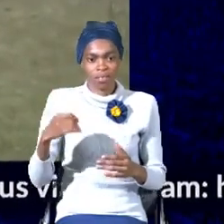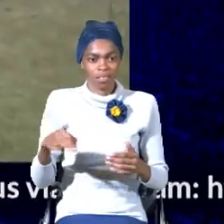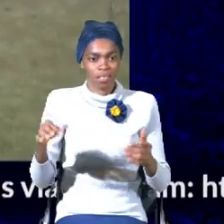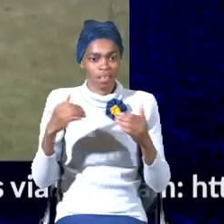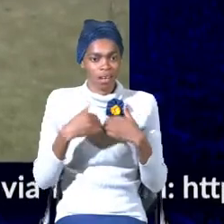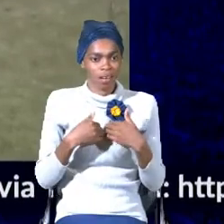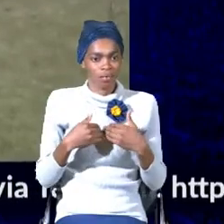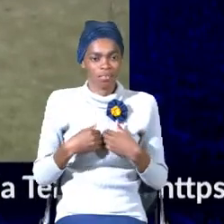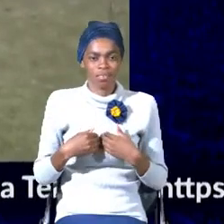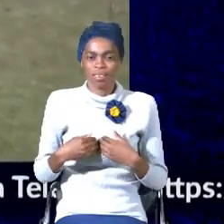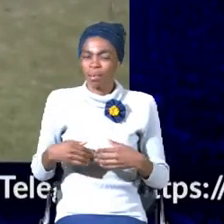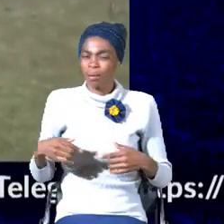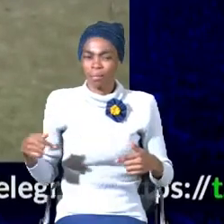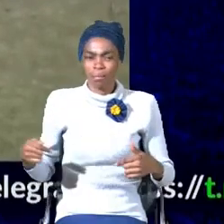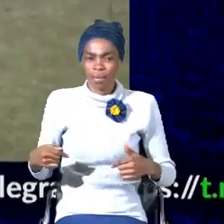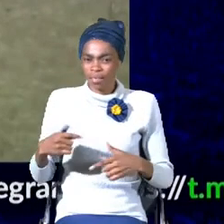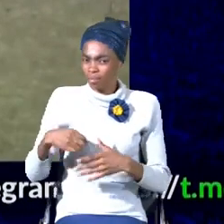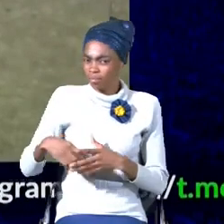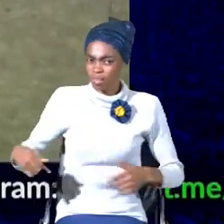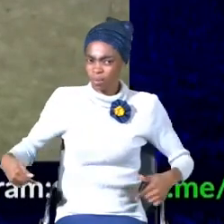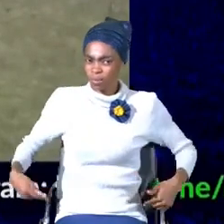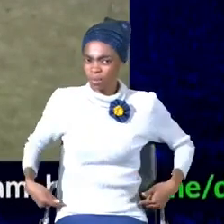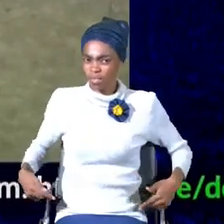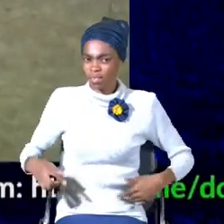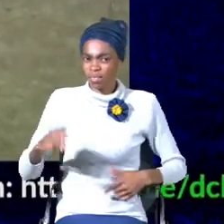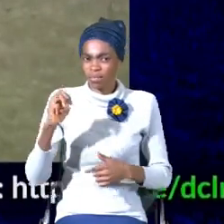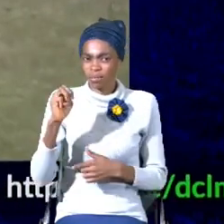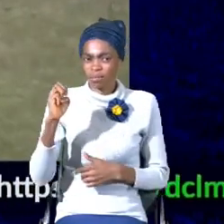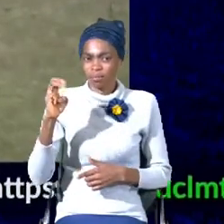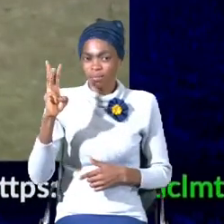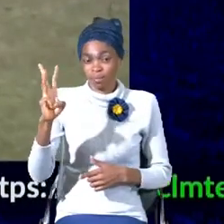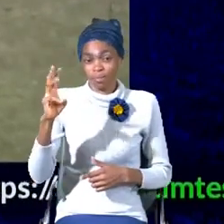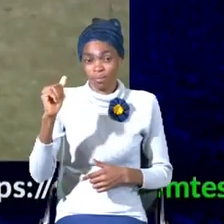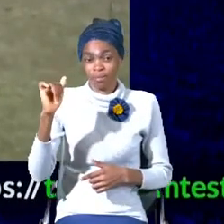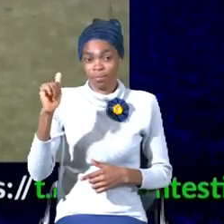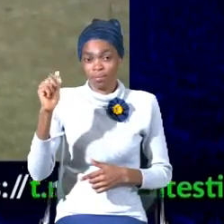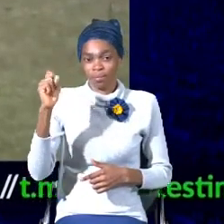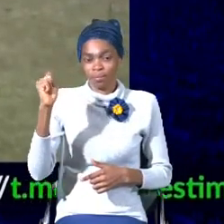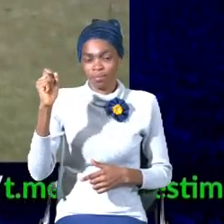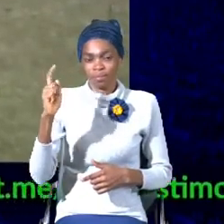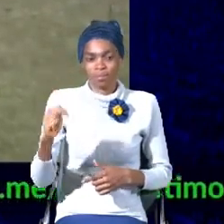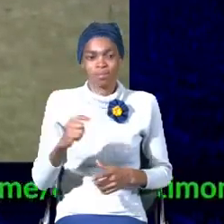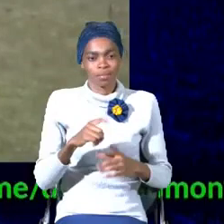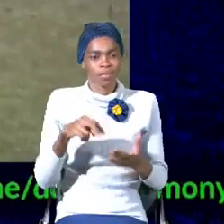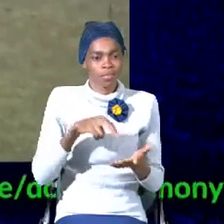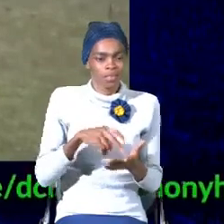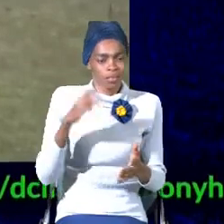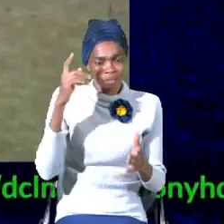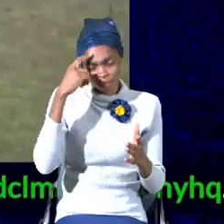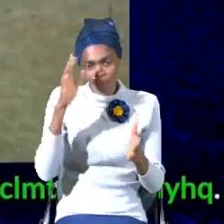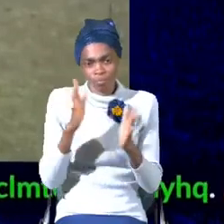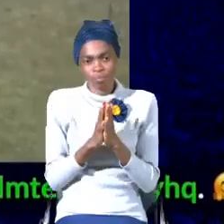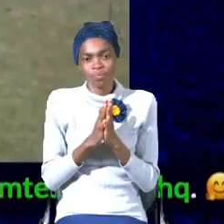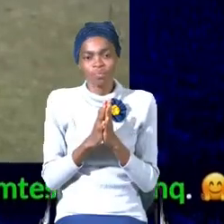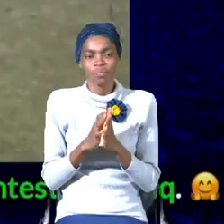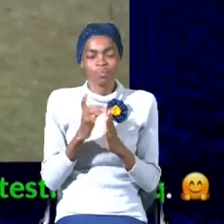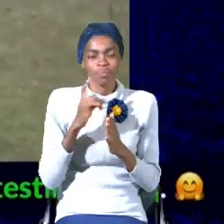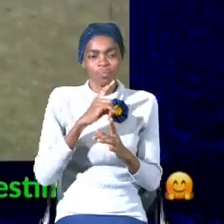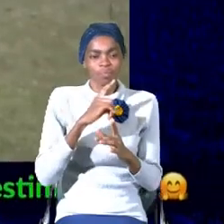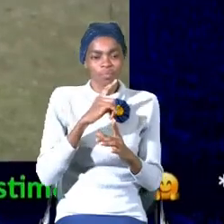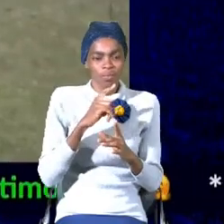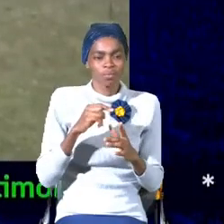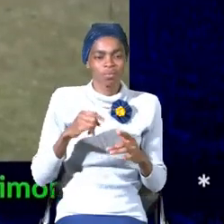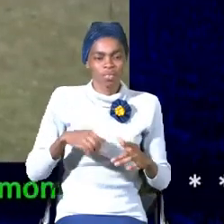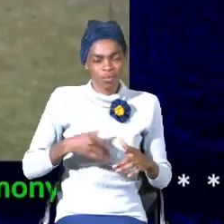waist. And when I stood up for prayers, I was still feeling the pain. Then I laid my hands on my waist and I prayed. And after